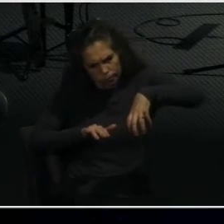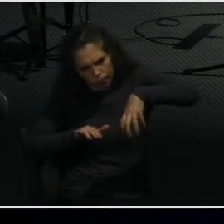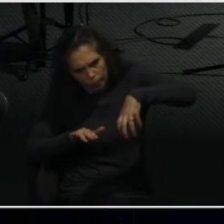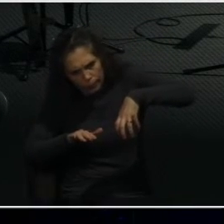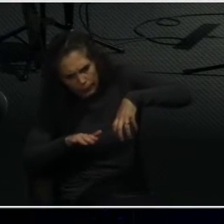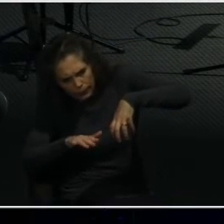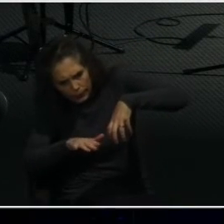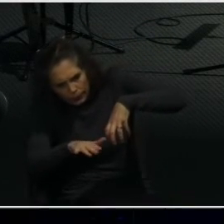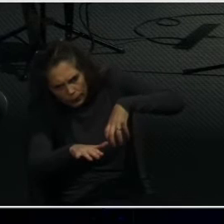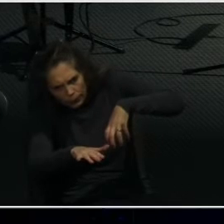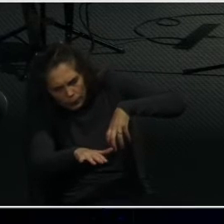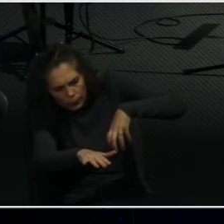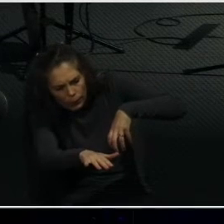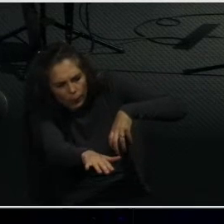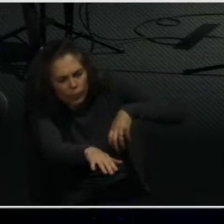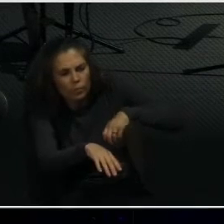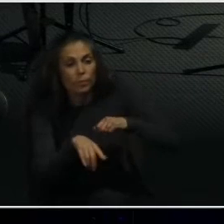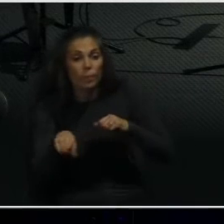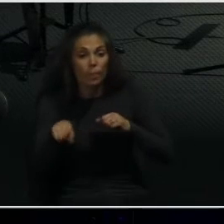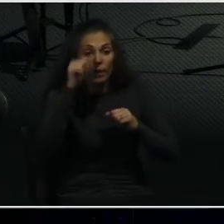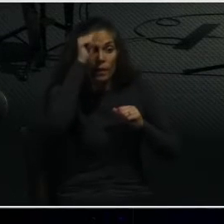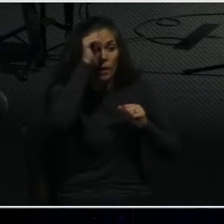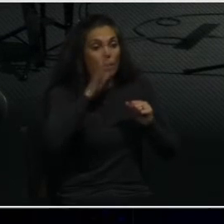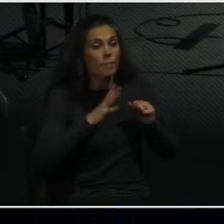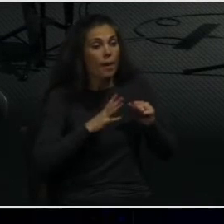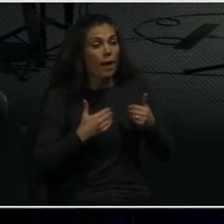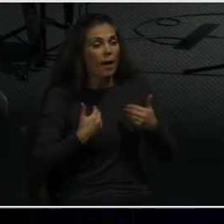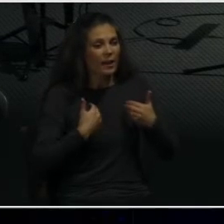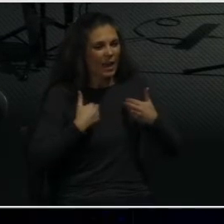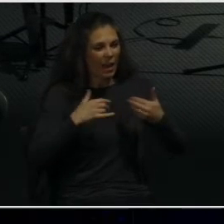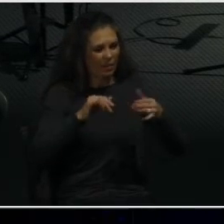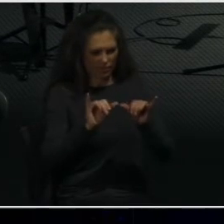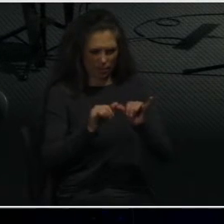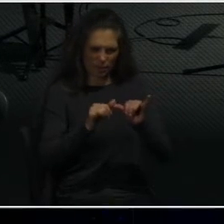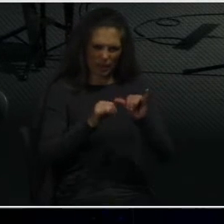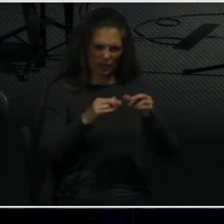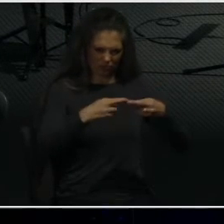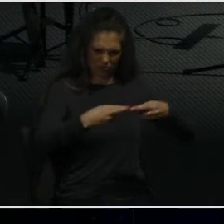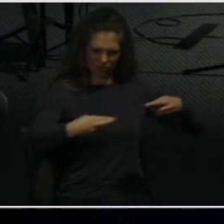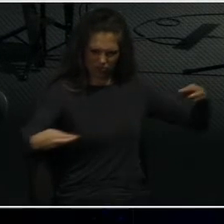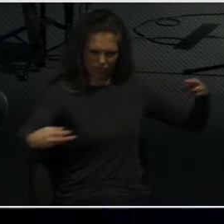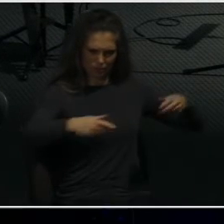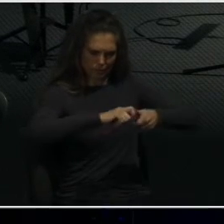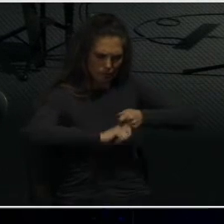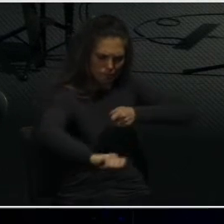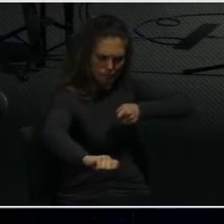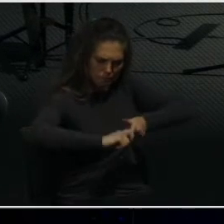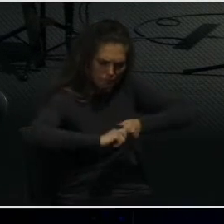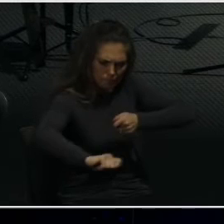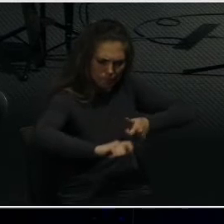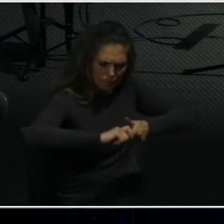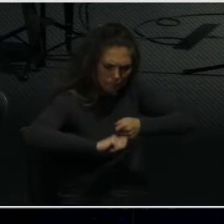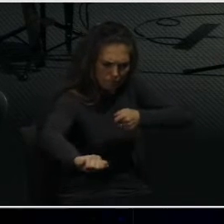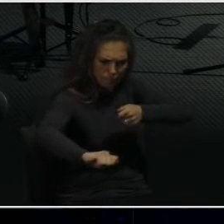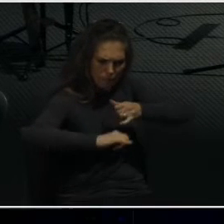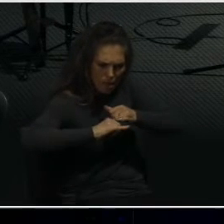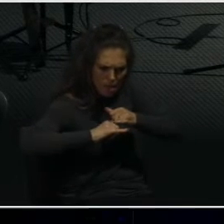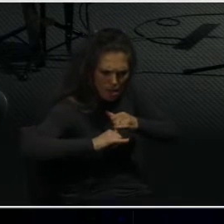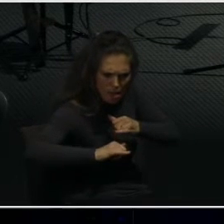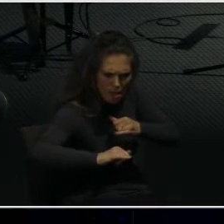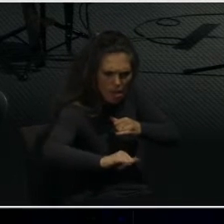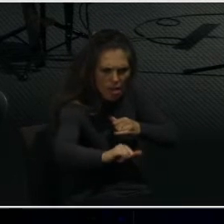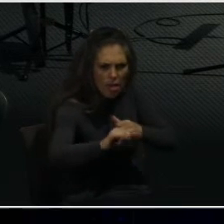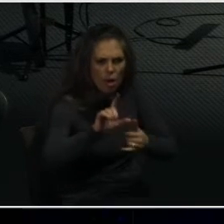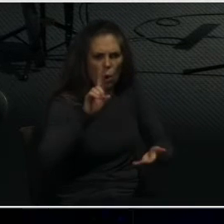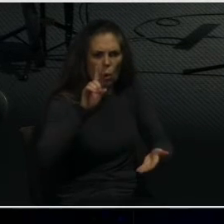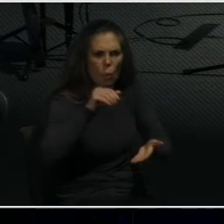eastward with a measuring line in his hand, the man measured 1,000 cubits and then led me through the water, and it was ankle deep. And he